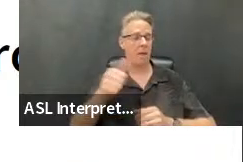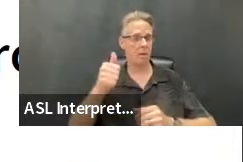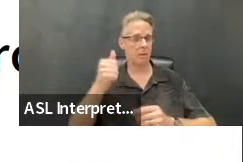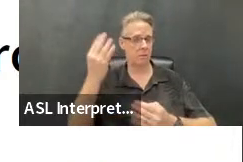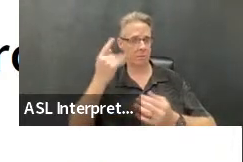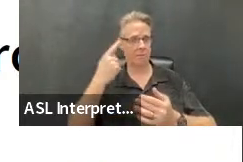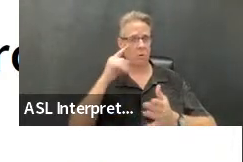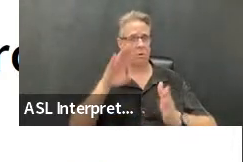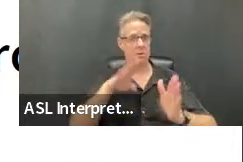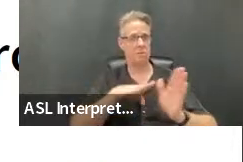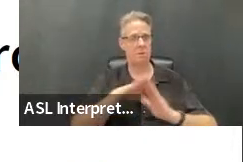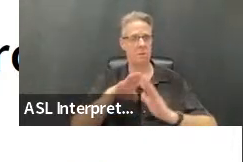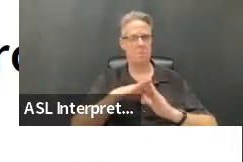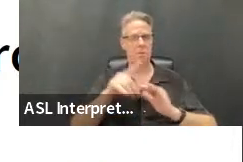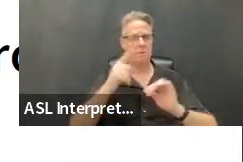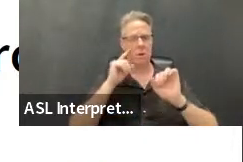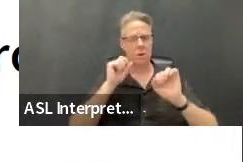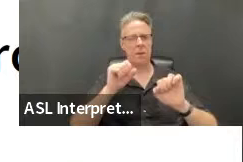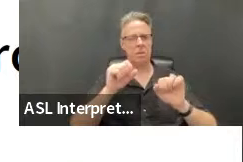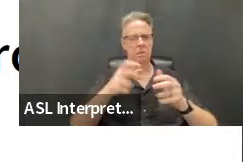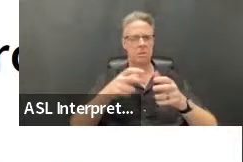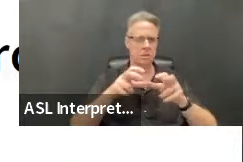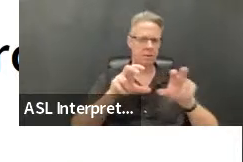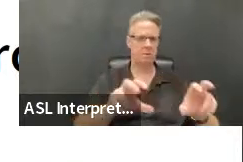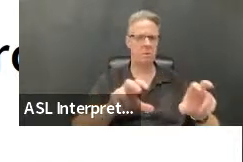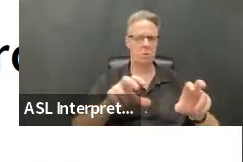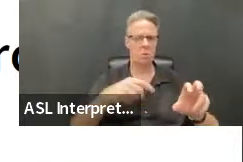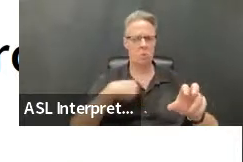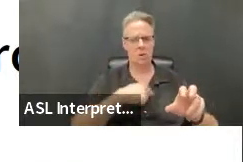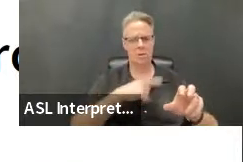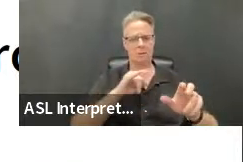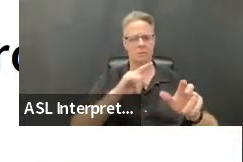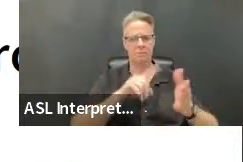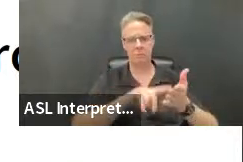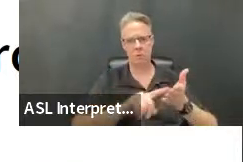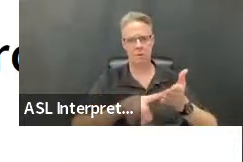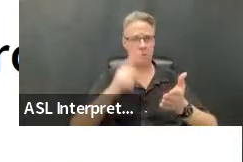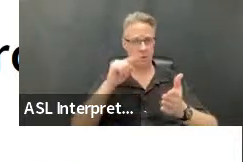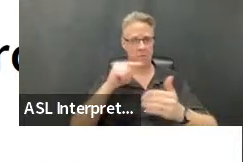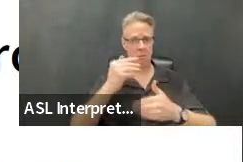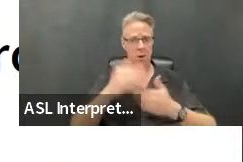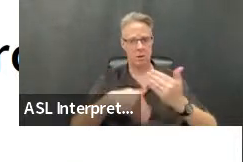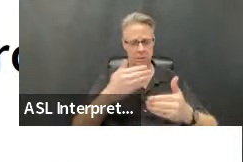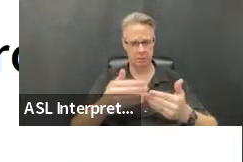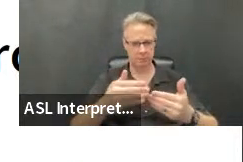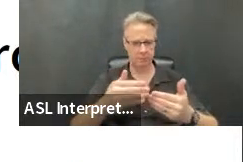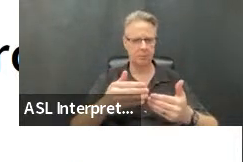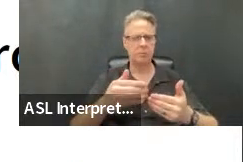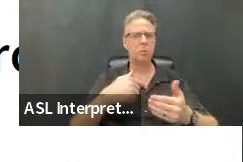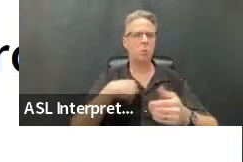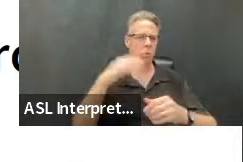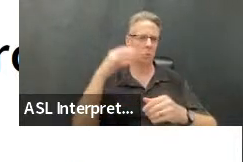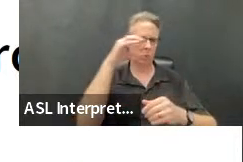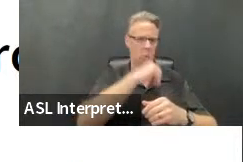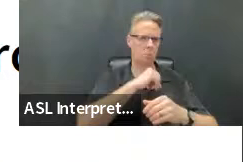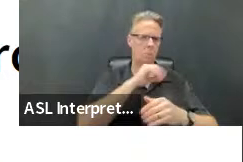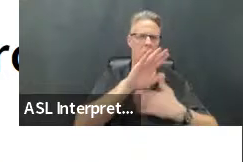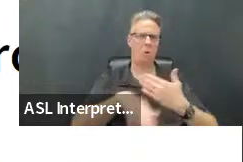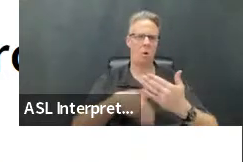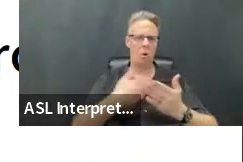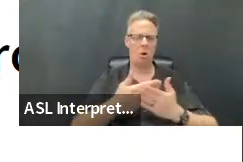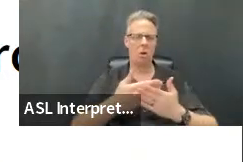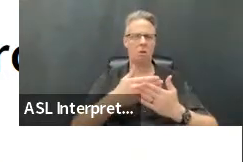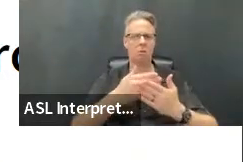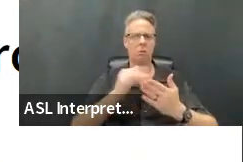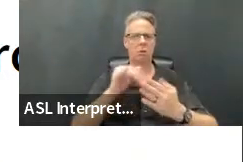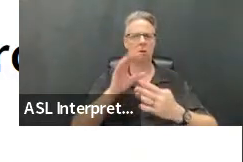of development of the potential investments that we dove into in this process, we do assume that all of the